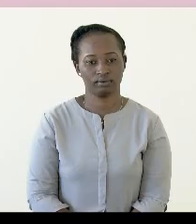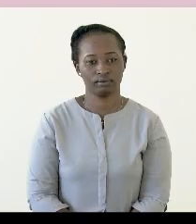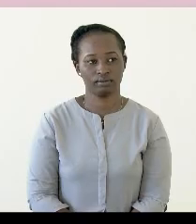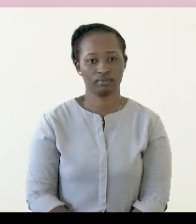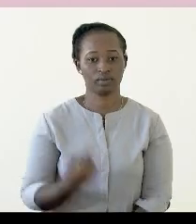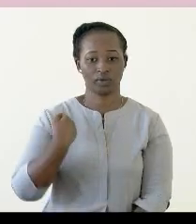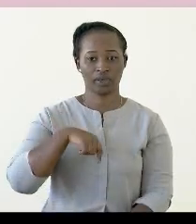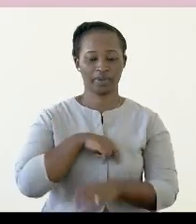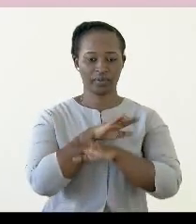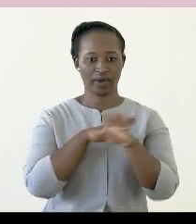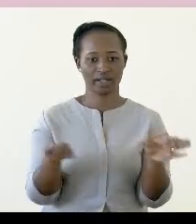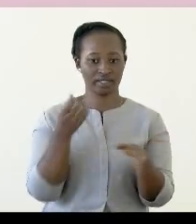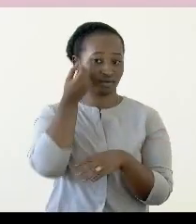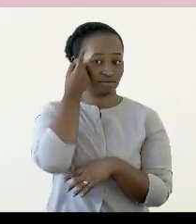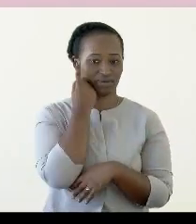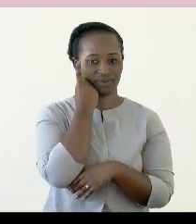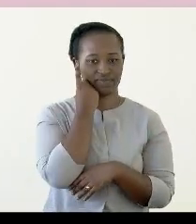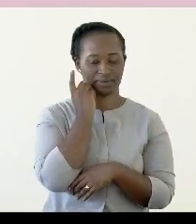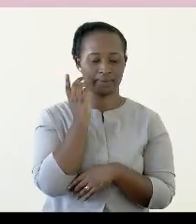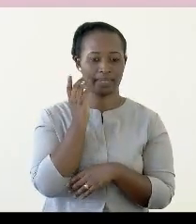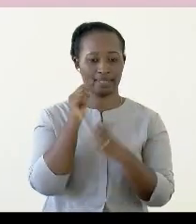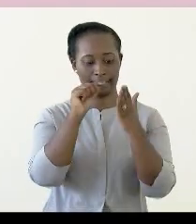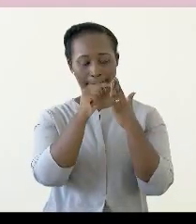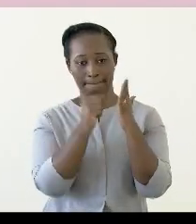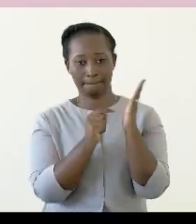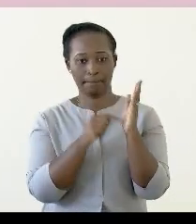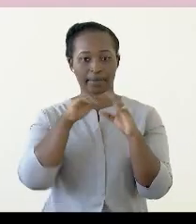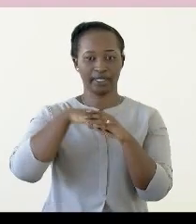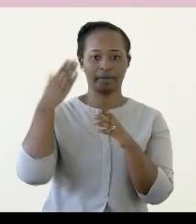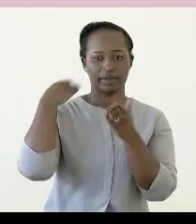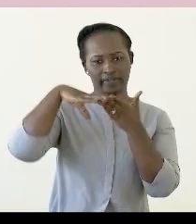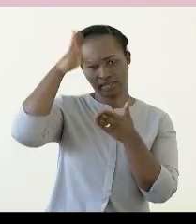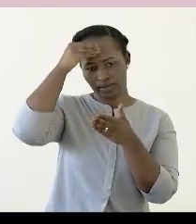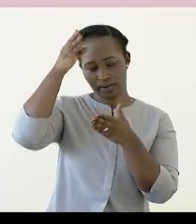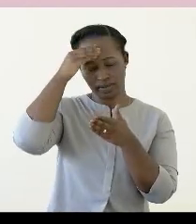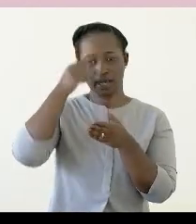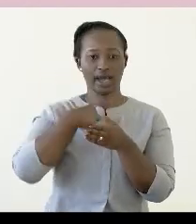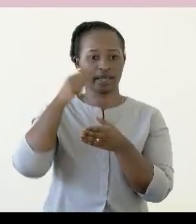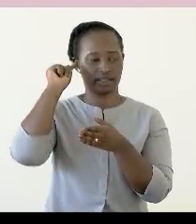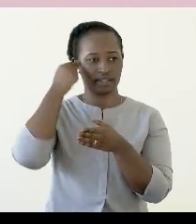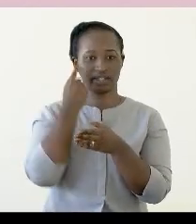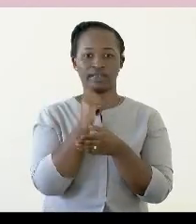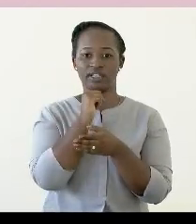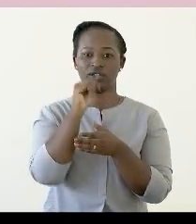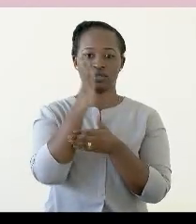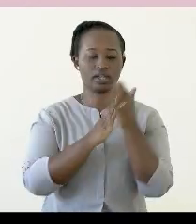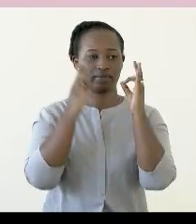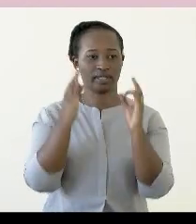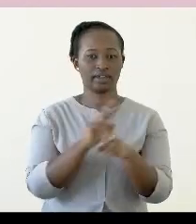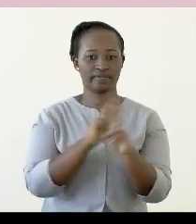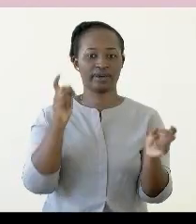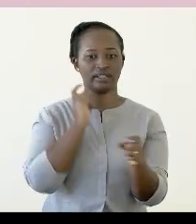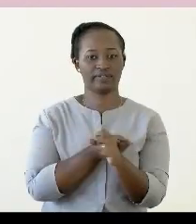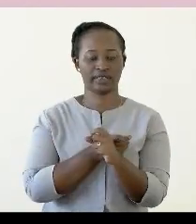We have already covered this content in the previous lessons, so I think it's not something very